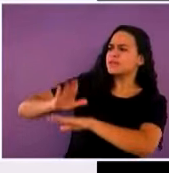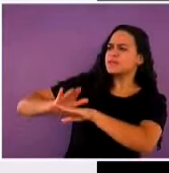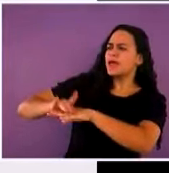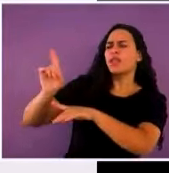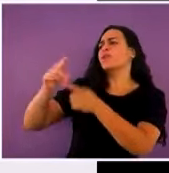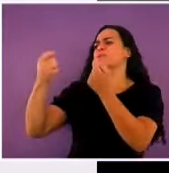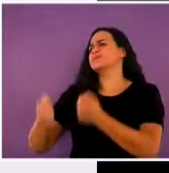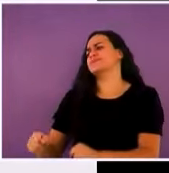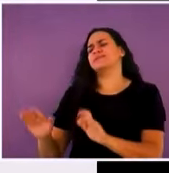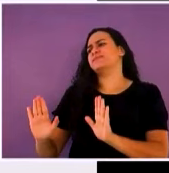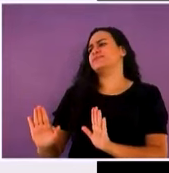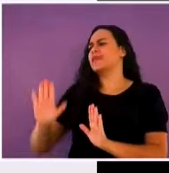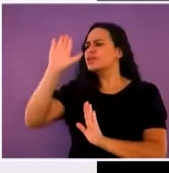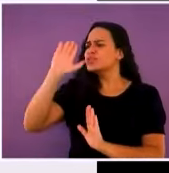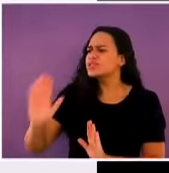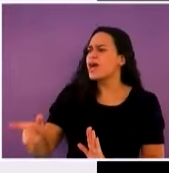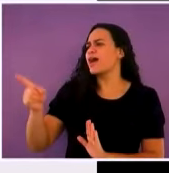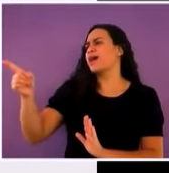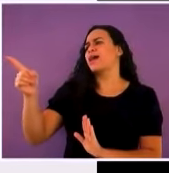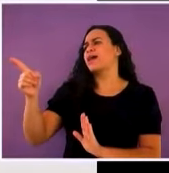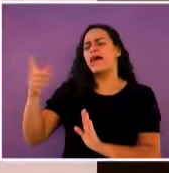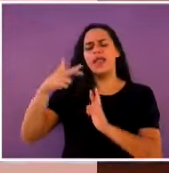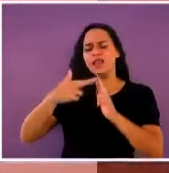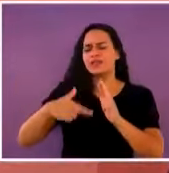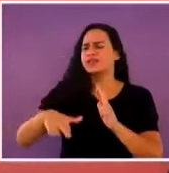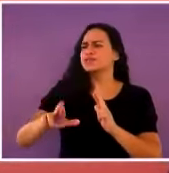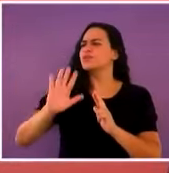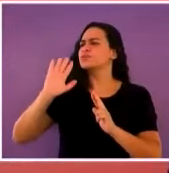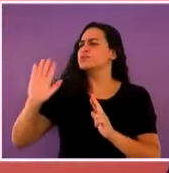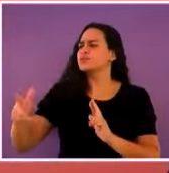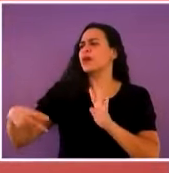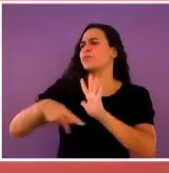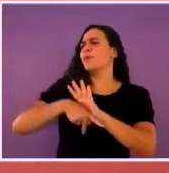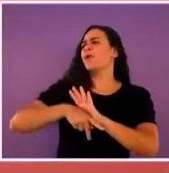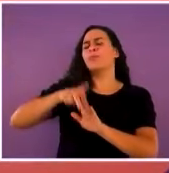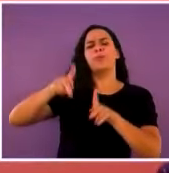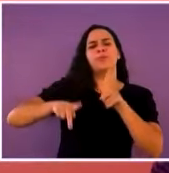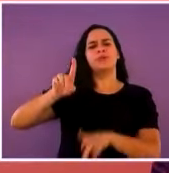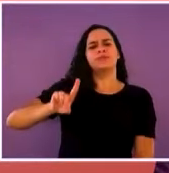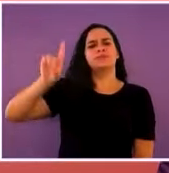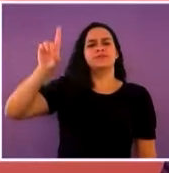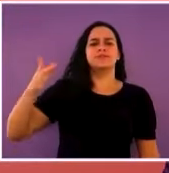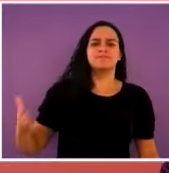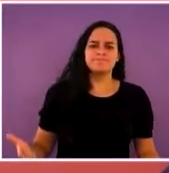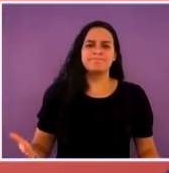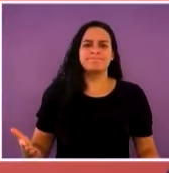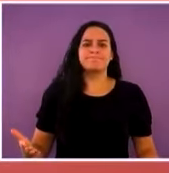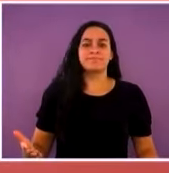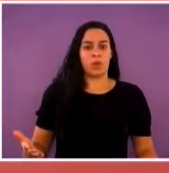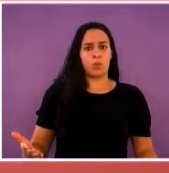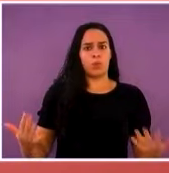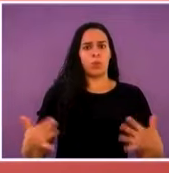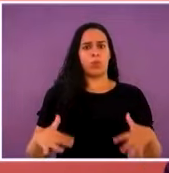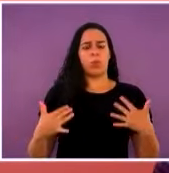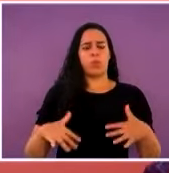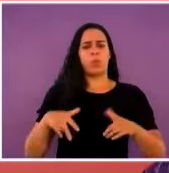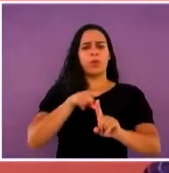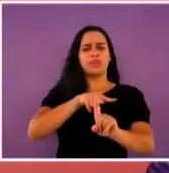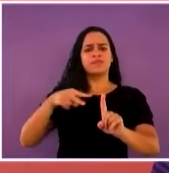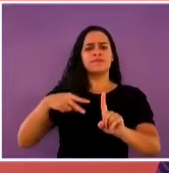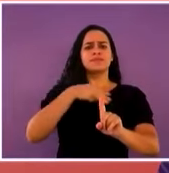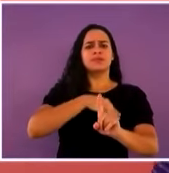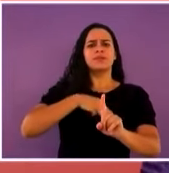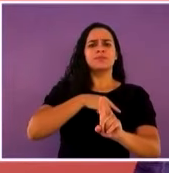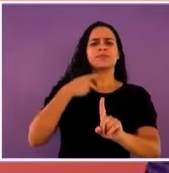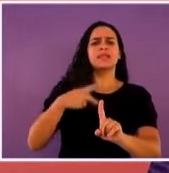the way is dialogue, the way is affirming them and praying together. De acordo com essa perspectiva missionária, a ideia